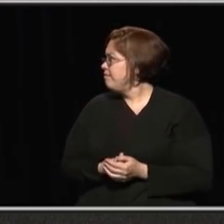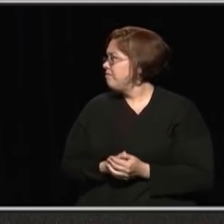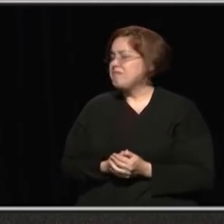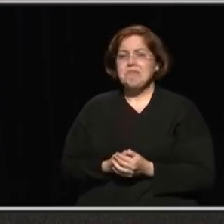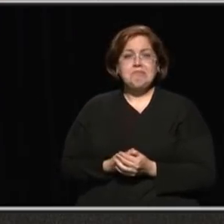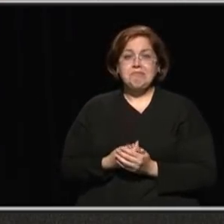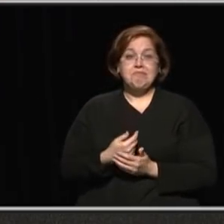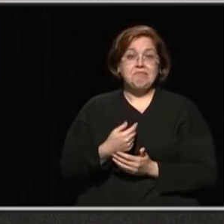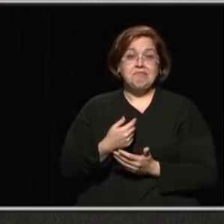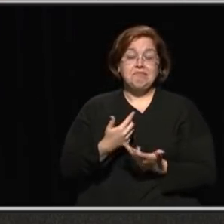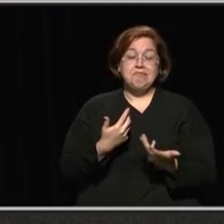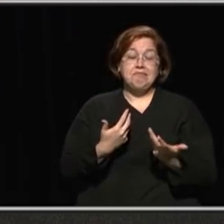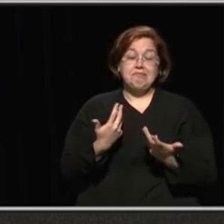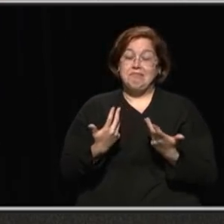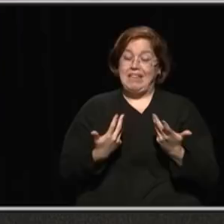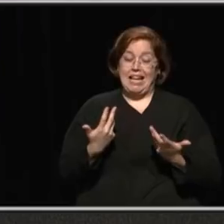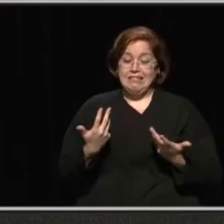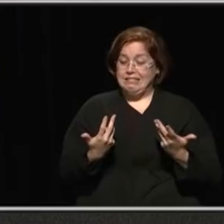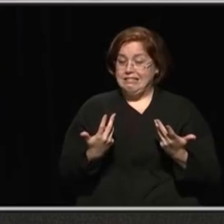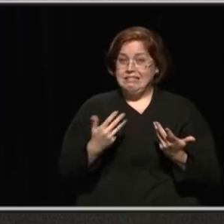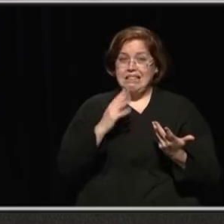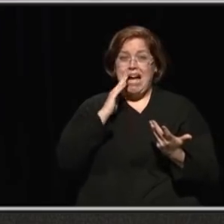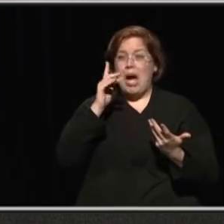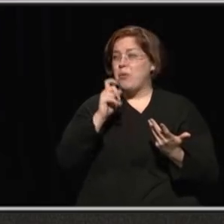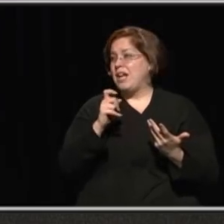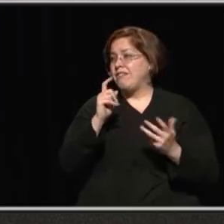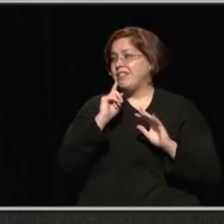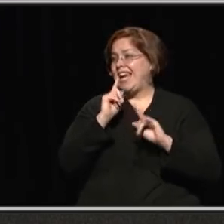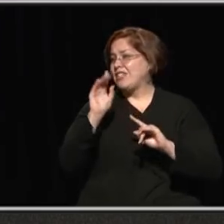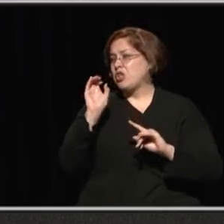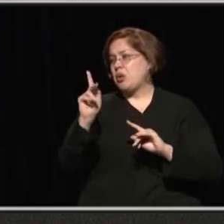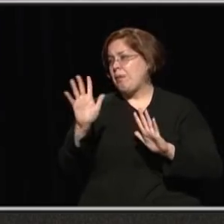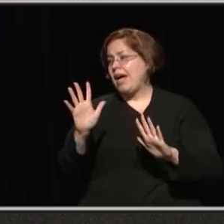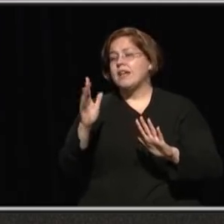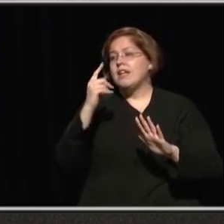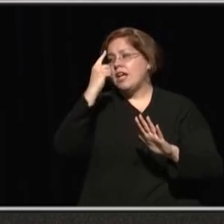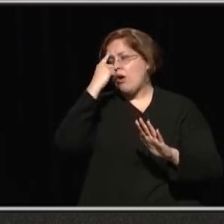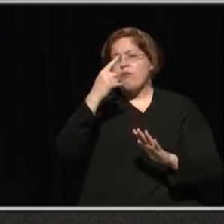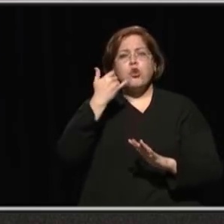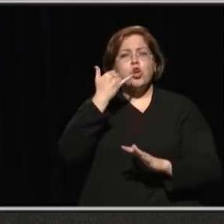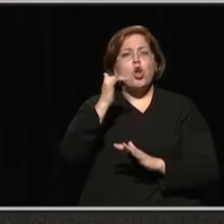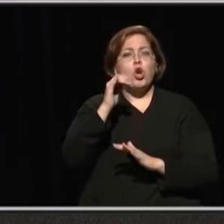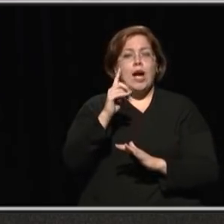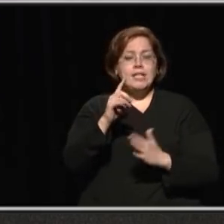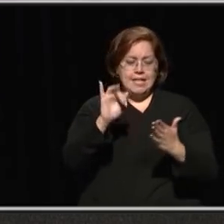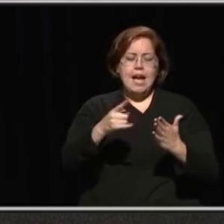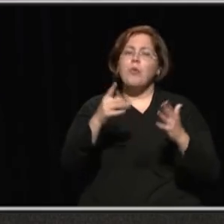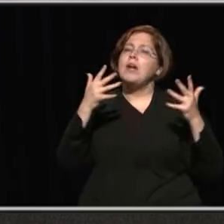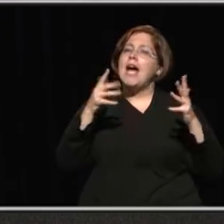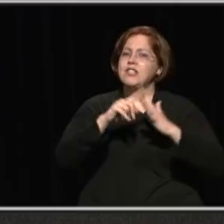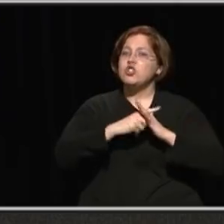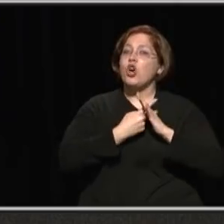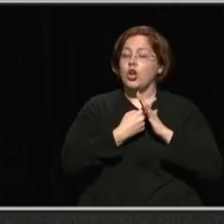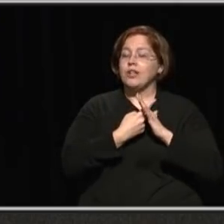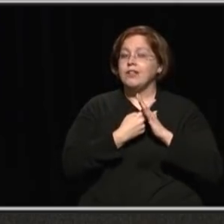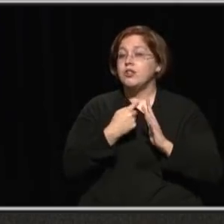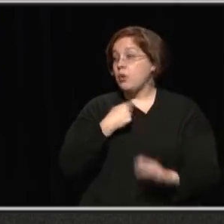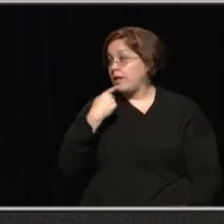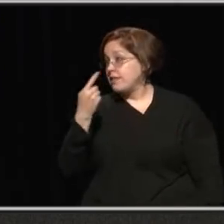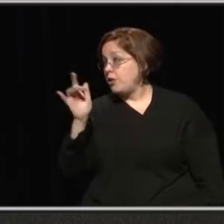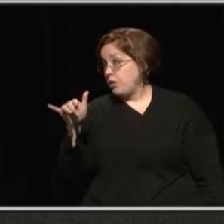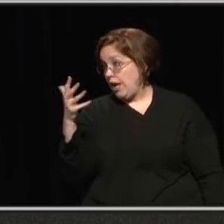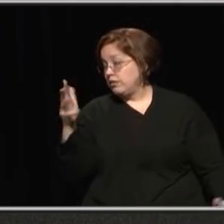that I'd have to get back to you. And as far as the caller ID, that one has started already, so I can tell you